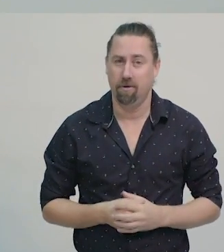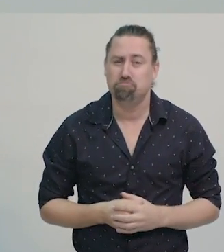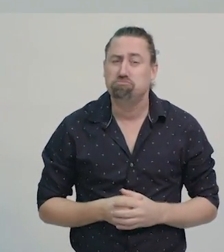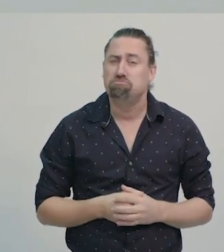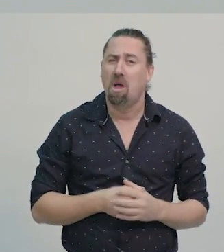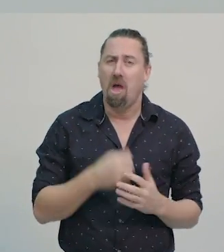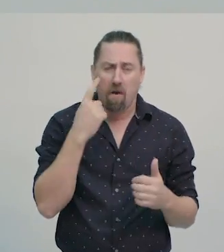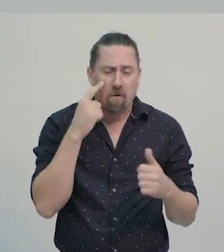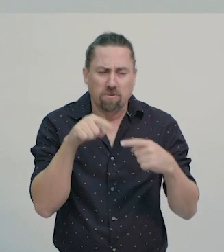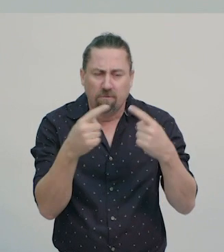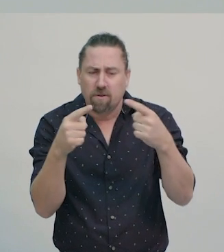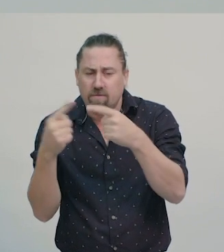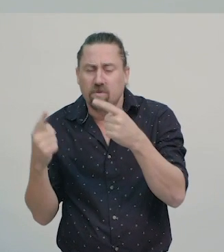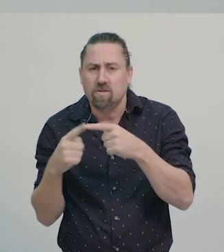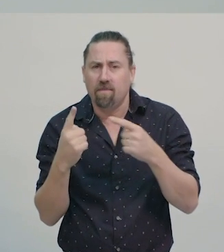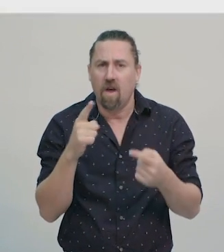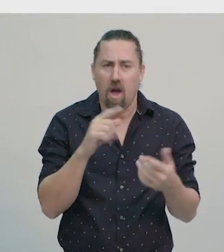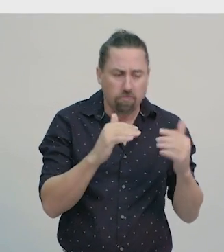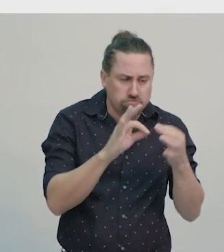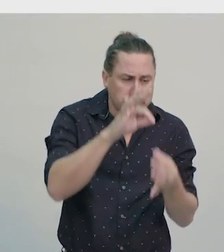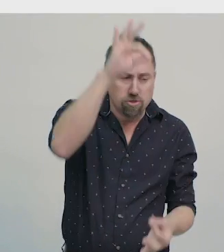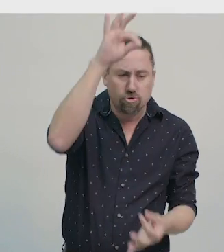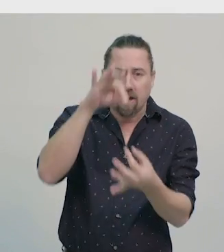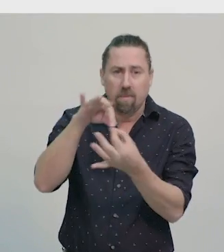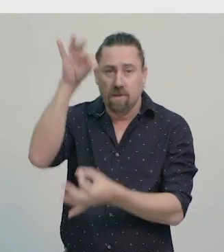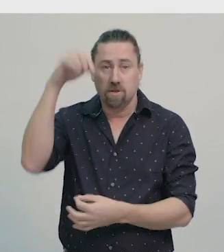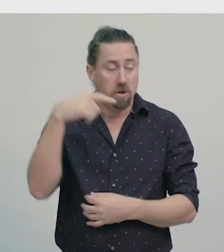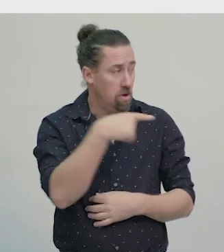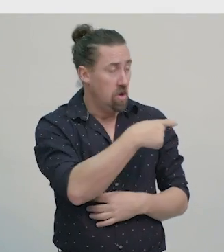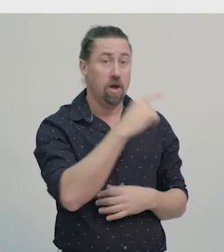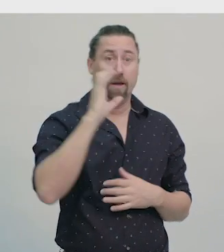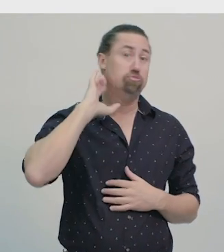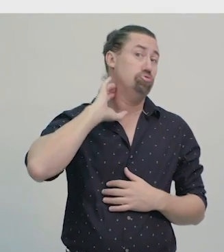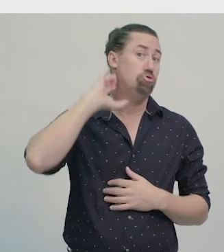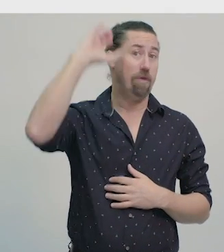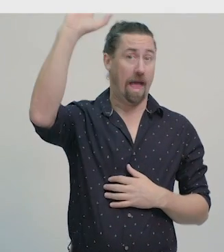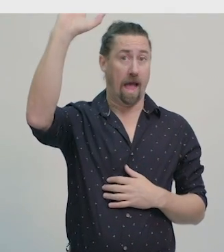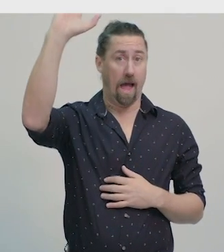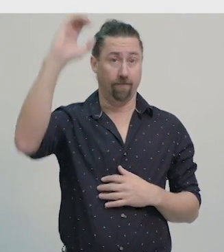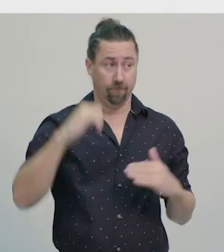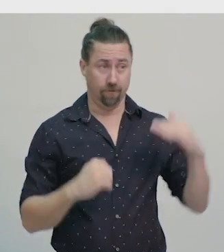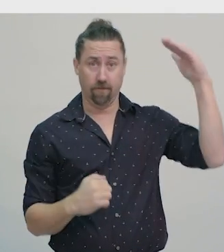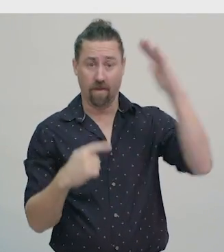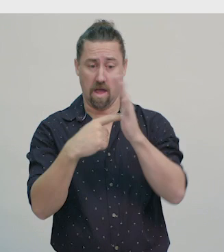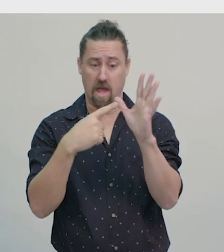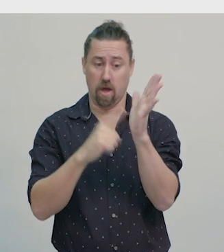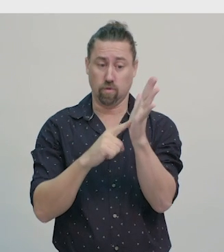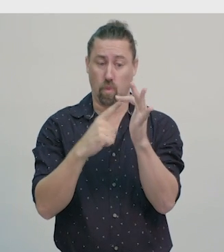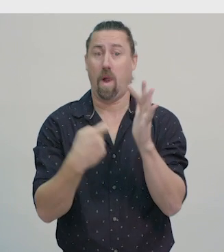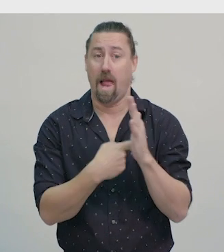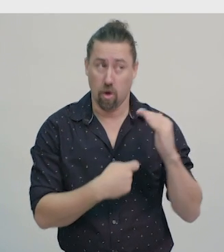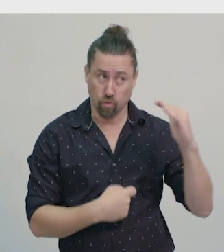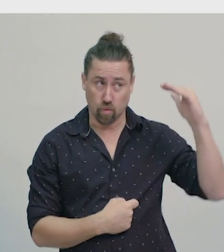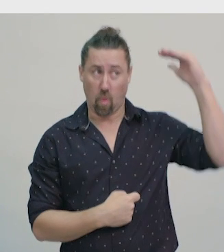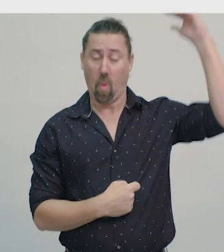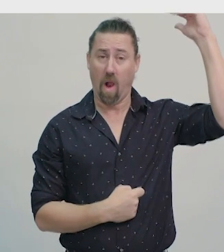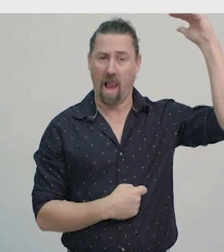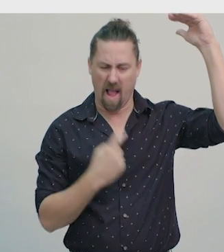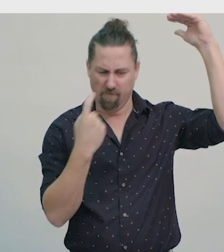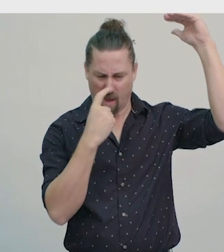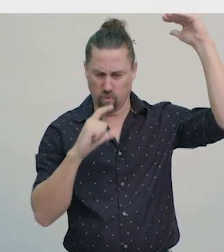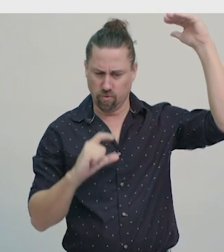taller, tallest, short, shorter, shortest. I have a pool noodle here